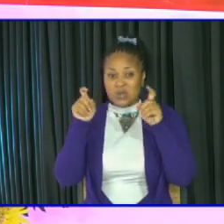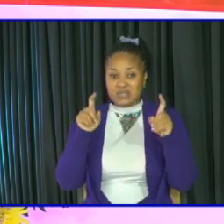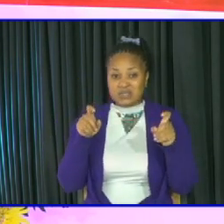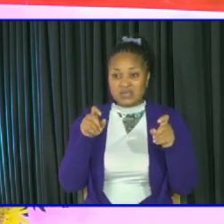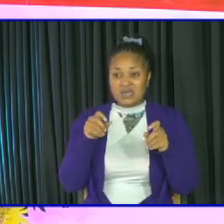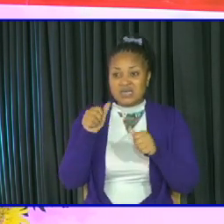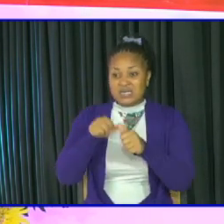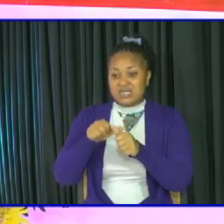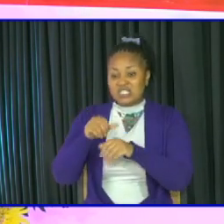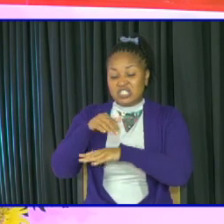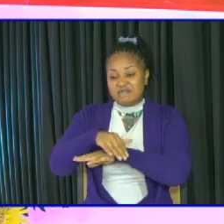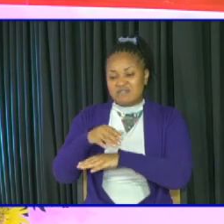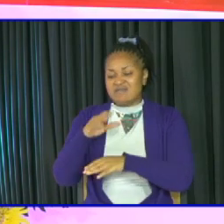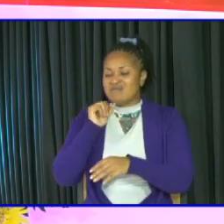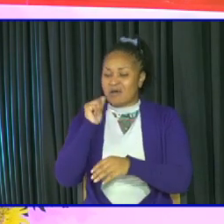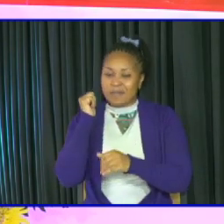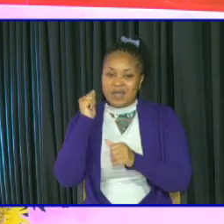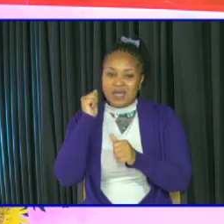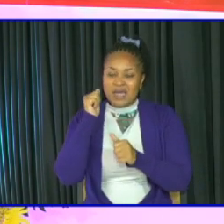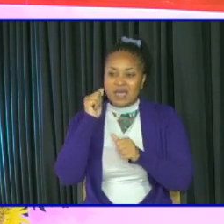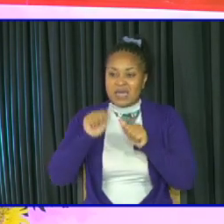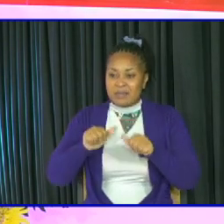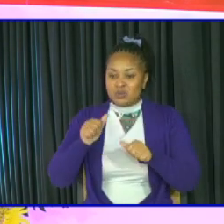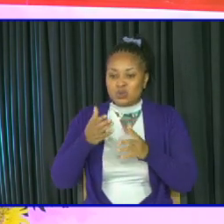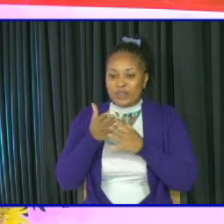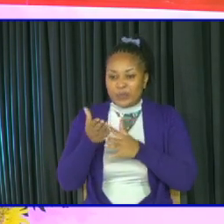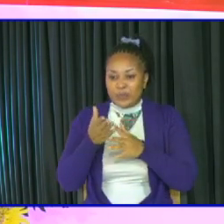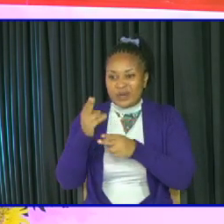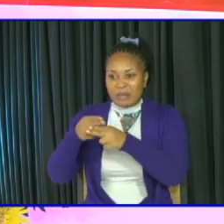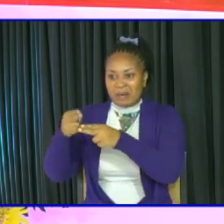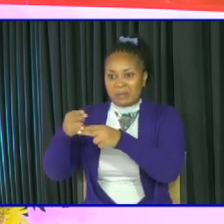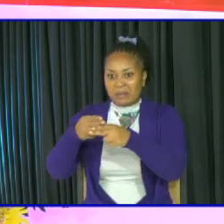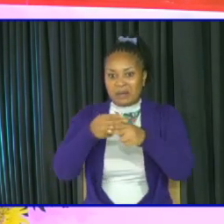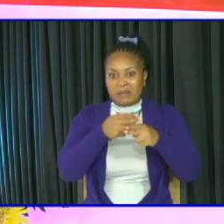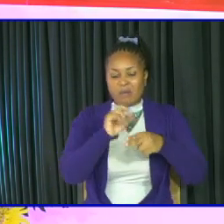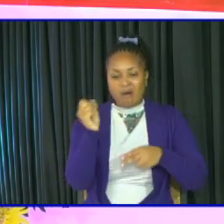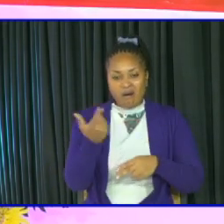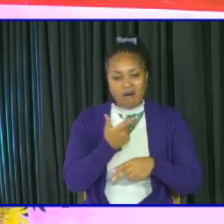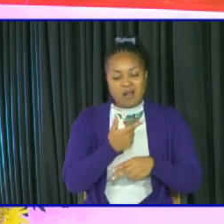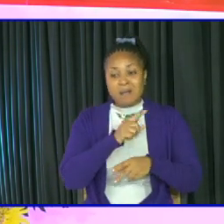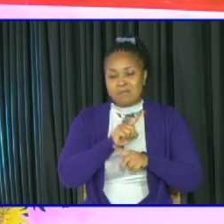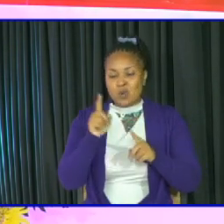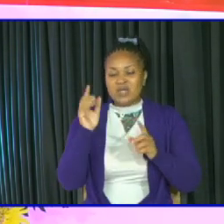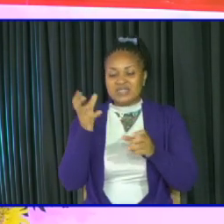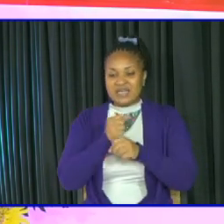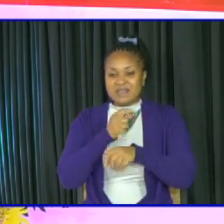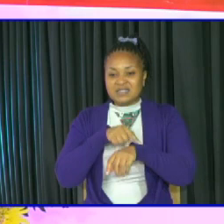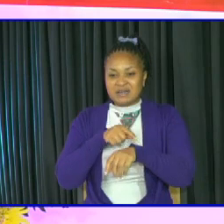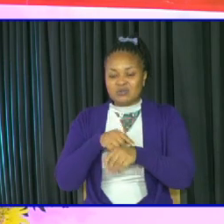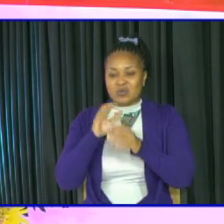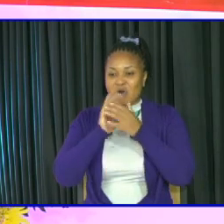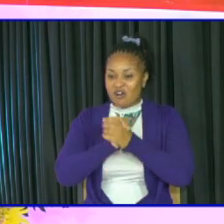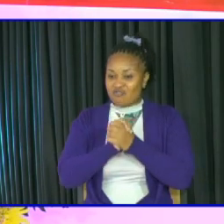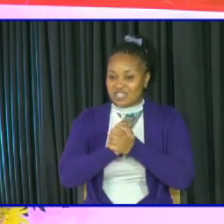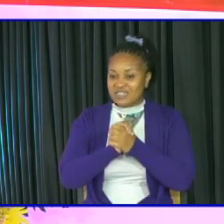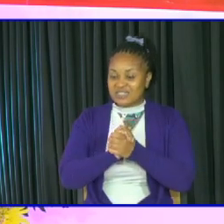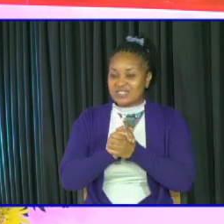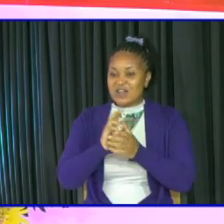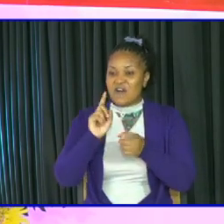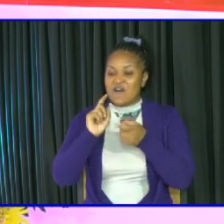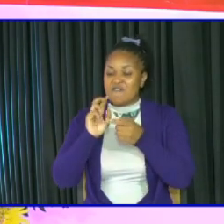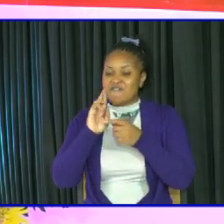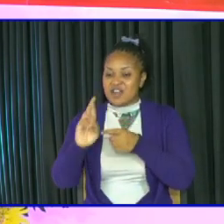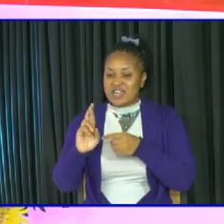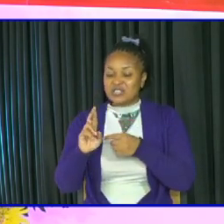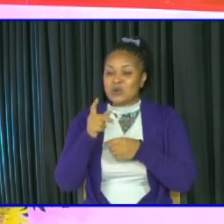be able to go through each name individually. But we do take the time to congratulate our friends who are visiting with us, who are